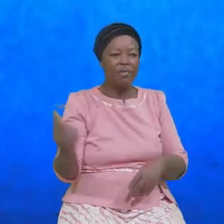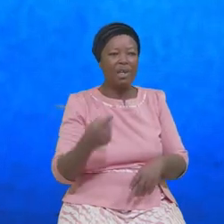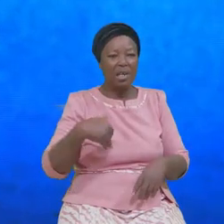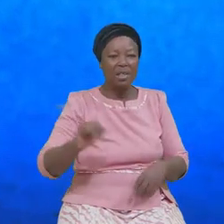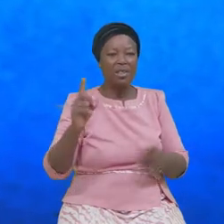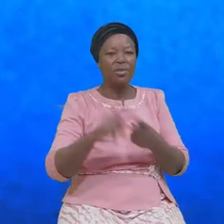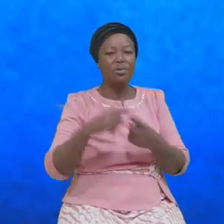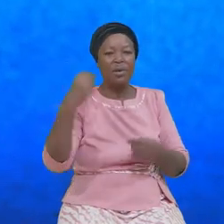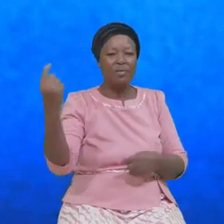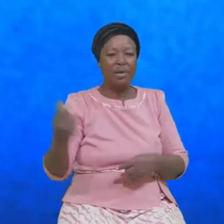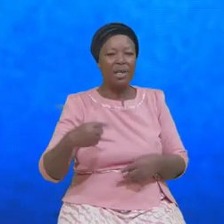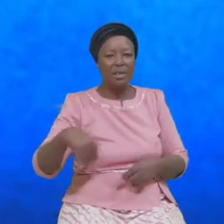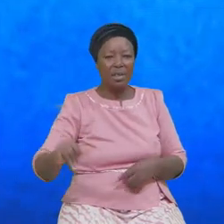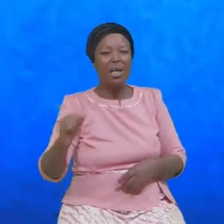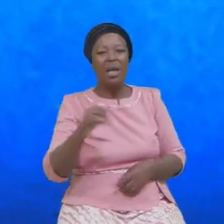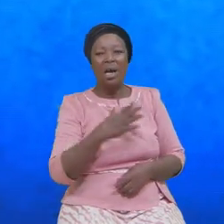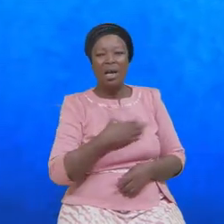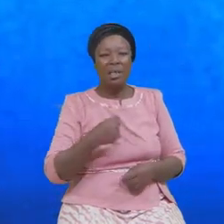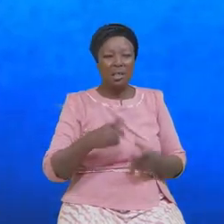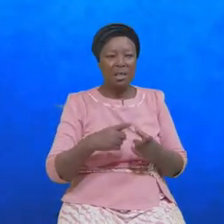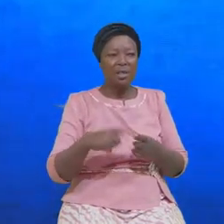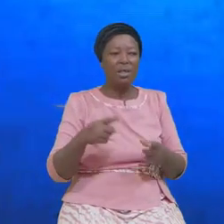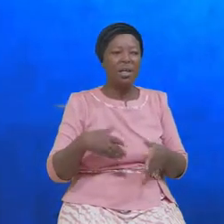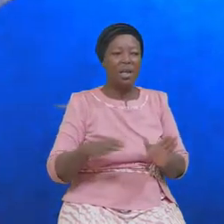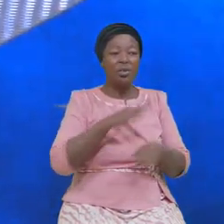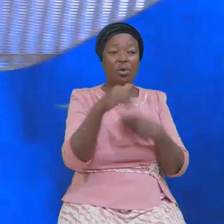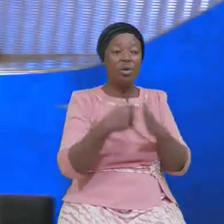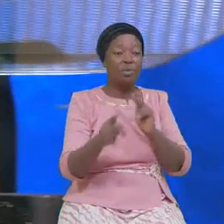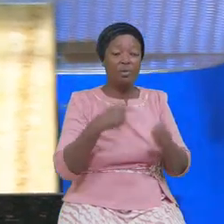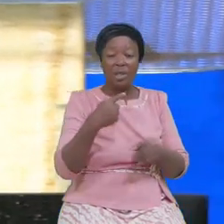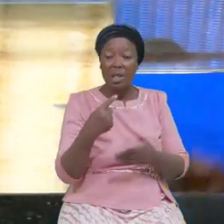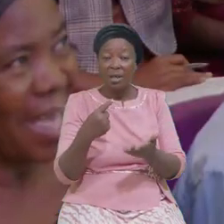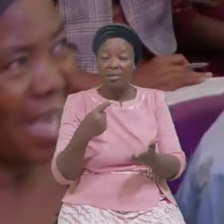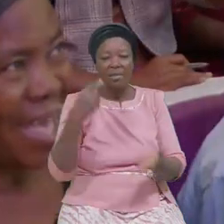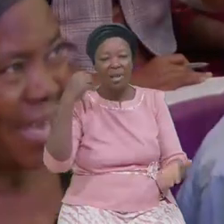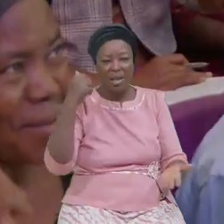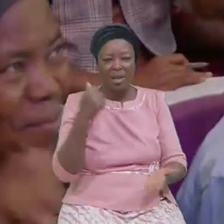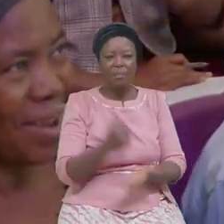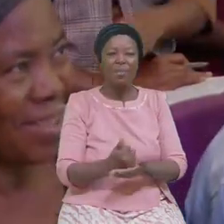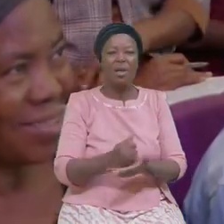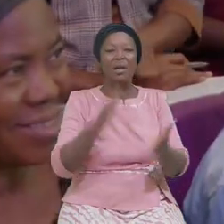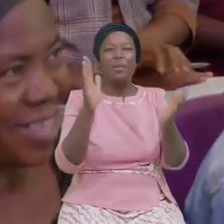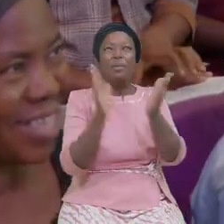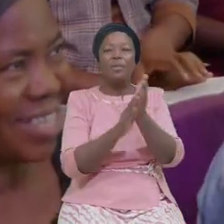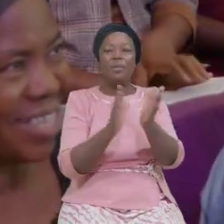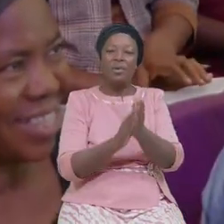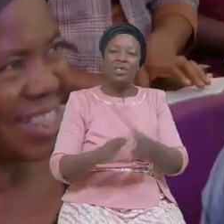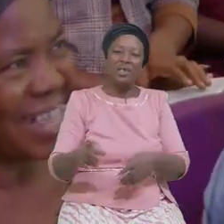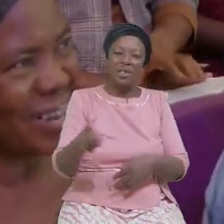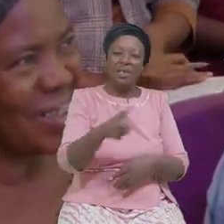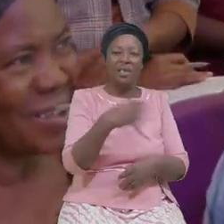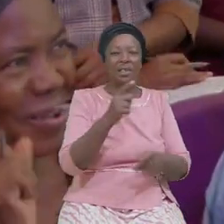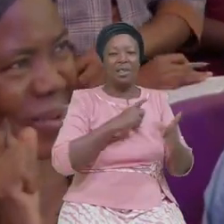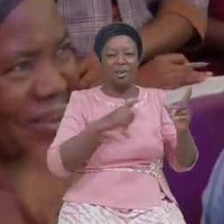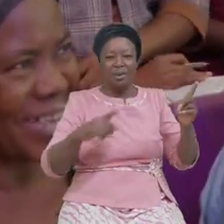to everlasting. And let all the people say, amen. Praise ye